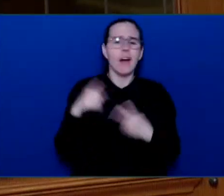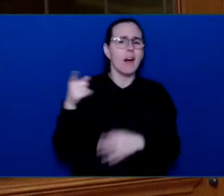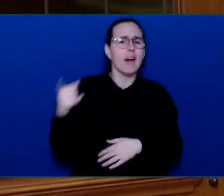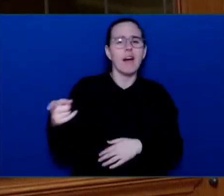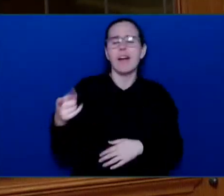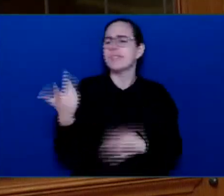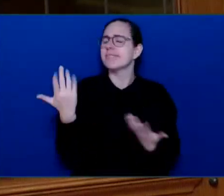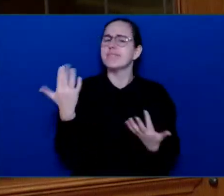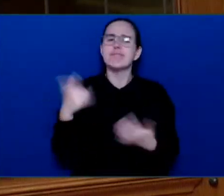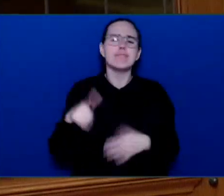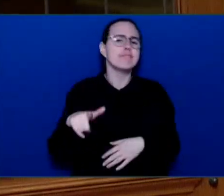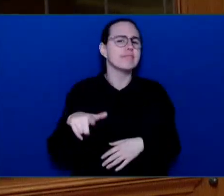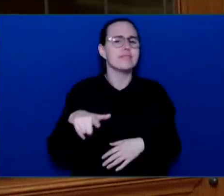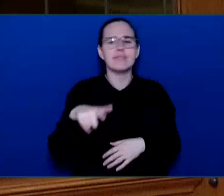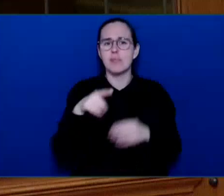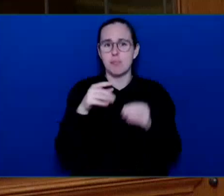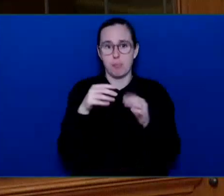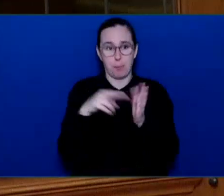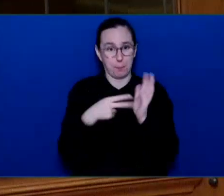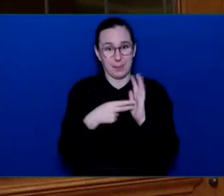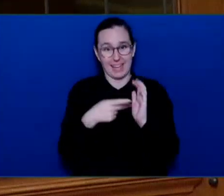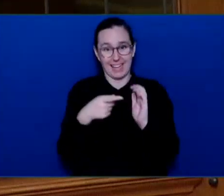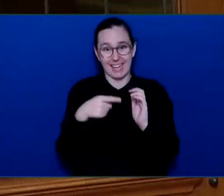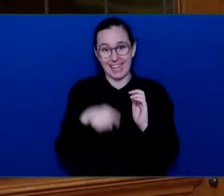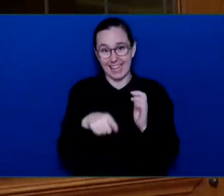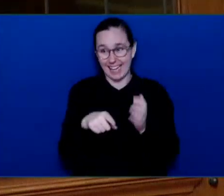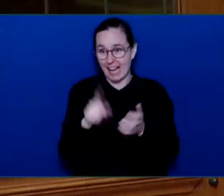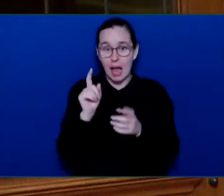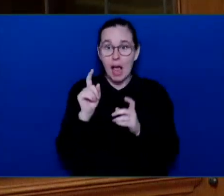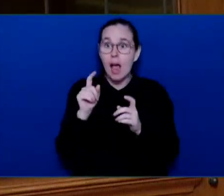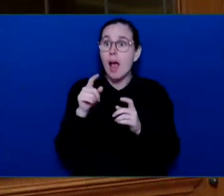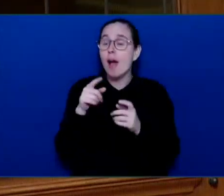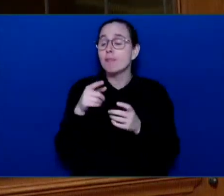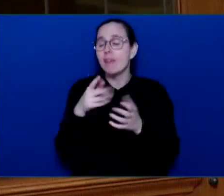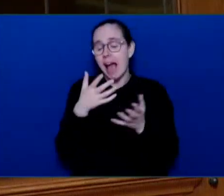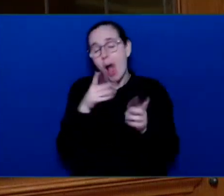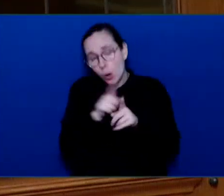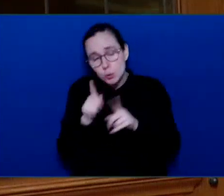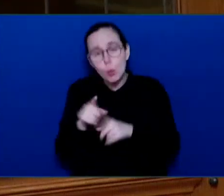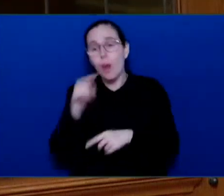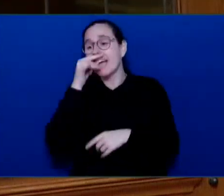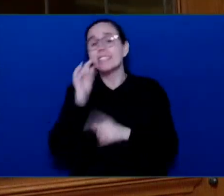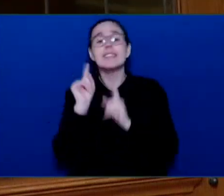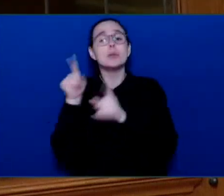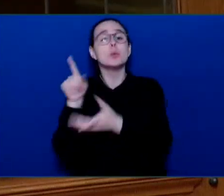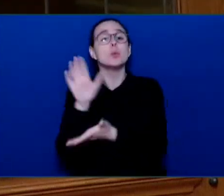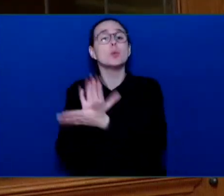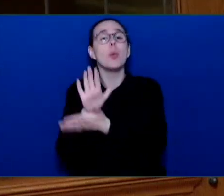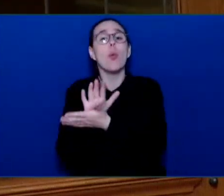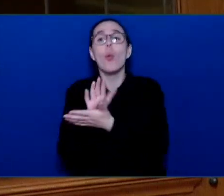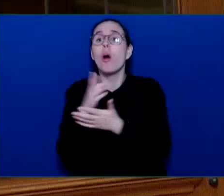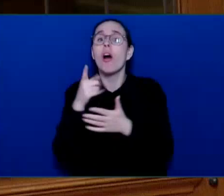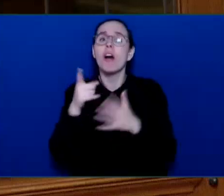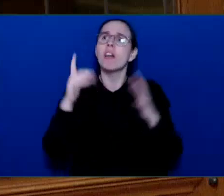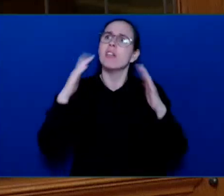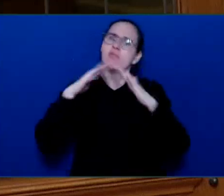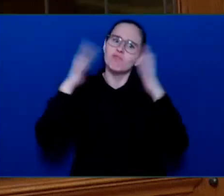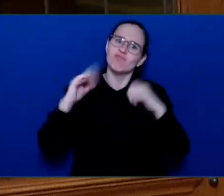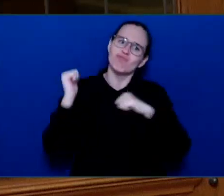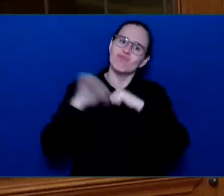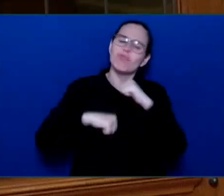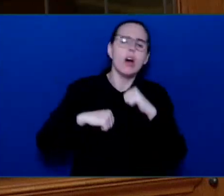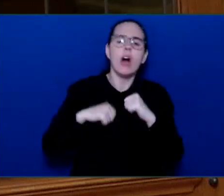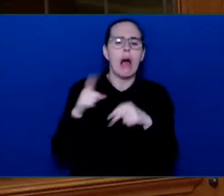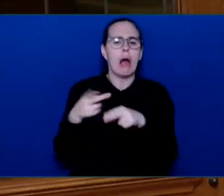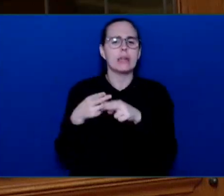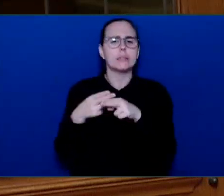and they can't get even 1 meter. That's right, just 1 meter of new SkyTrain track built